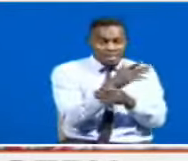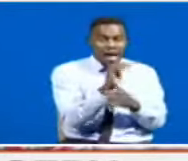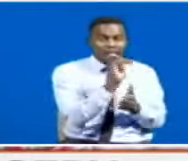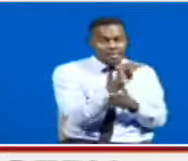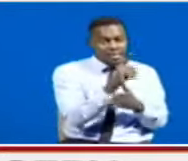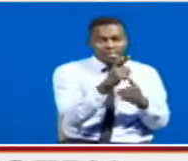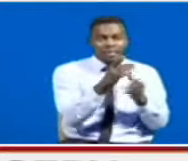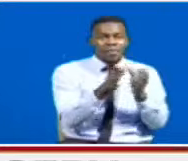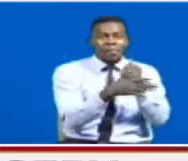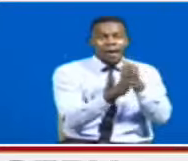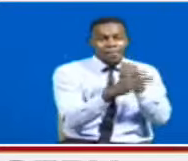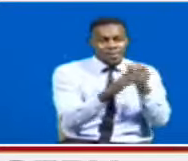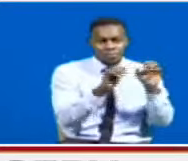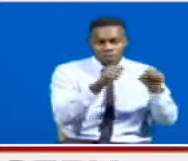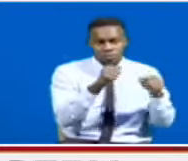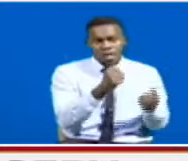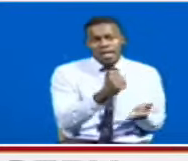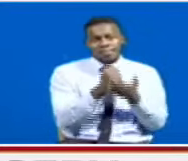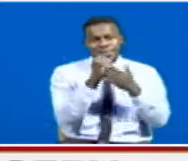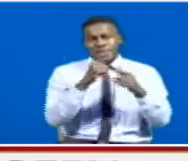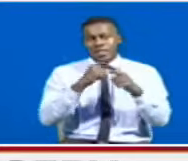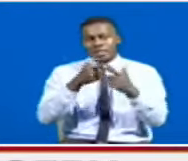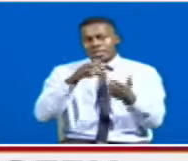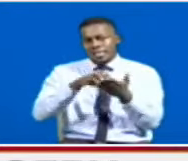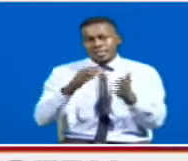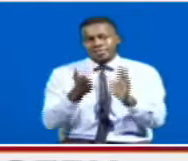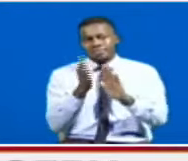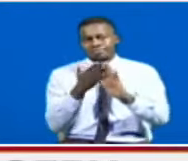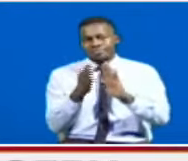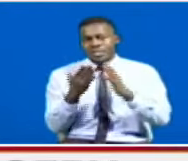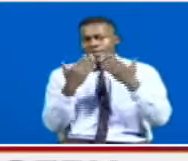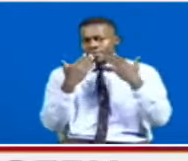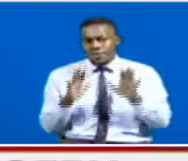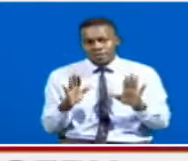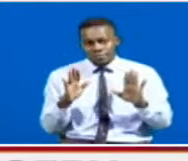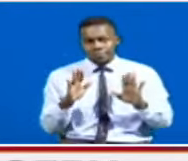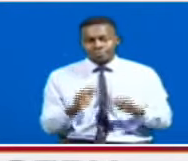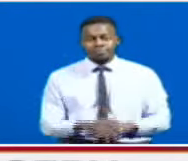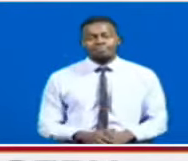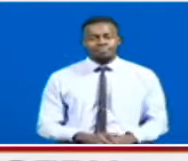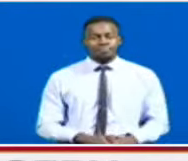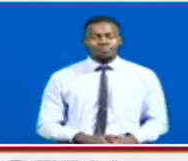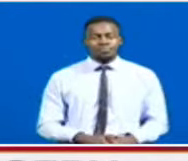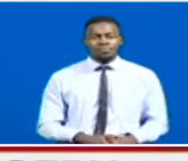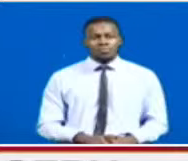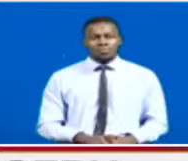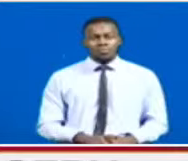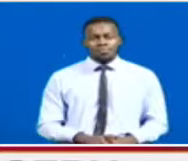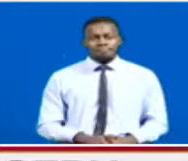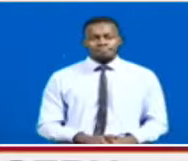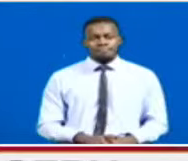the process of repatriating their kin's remains. Elvis Kosge, KT News,